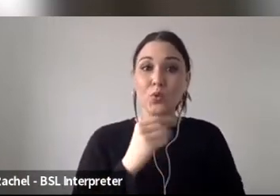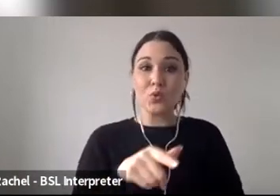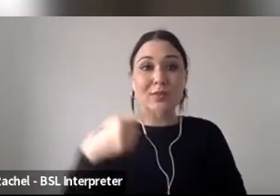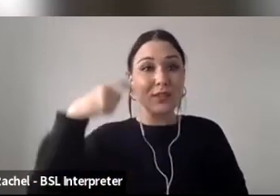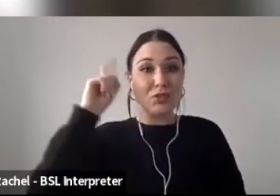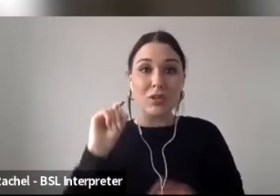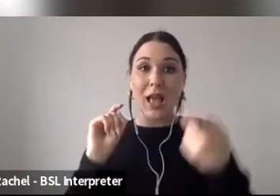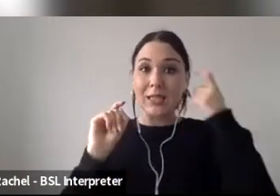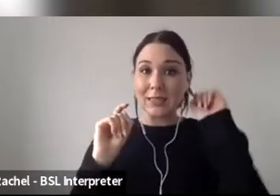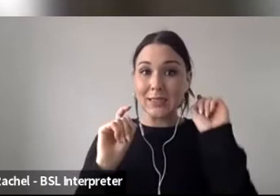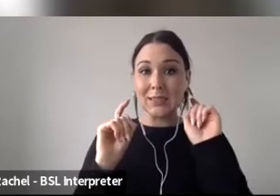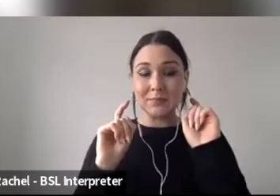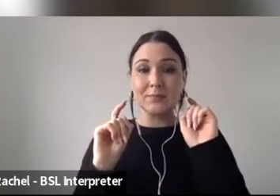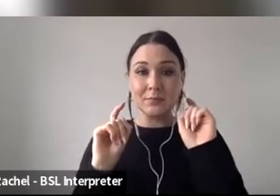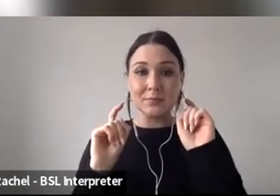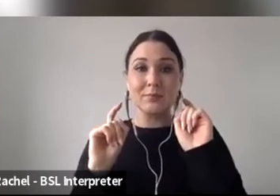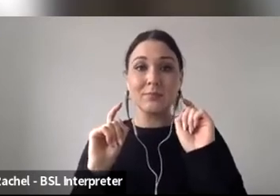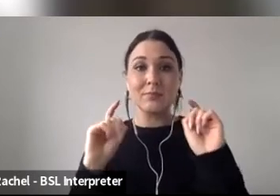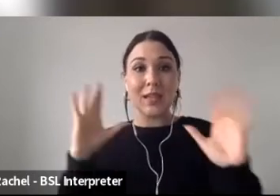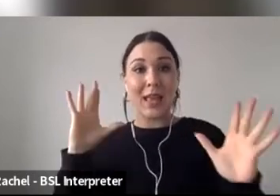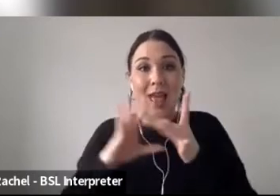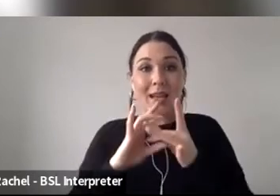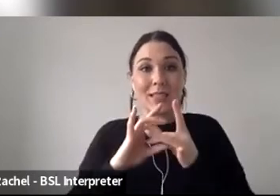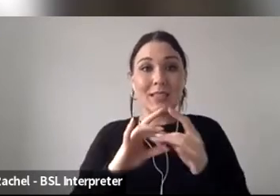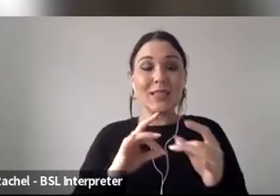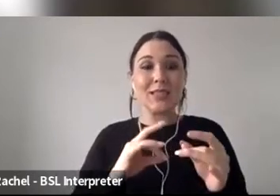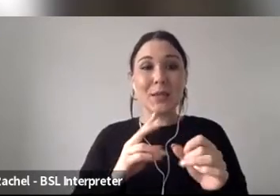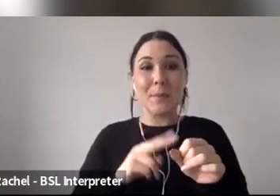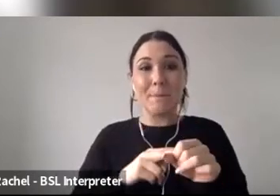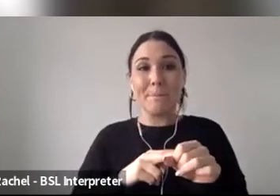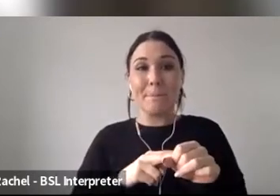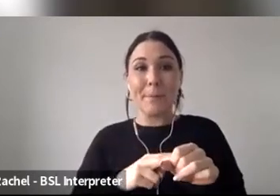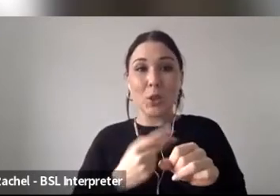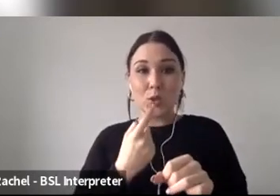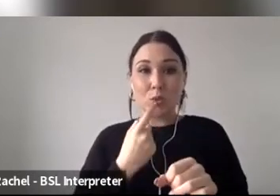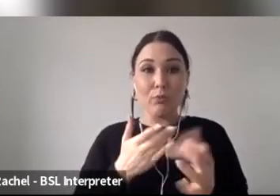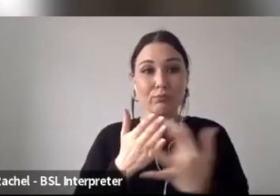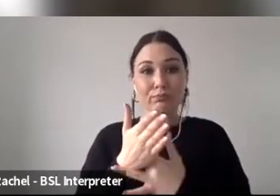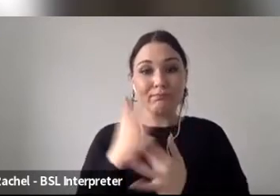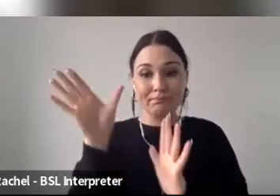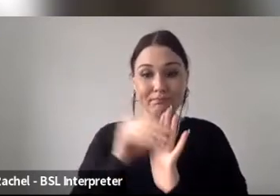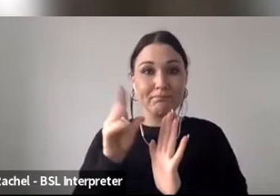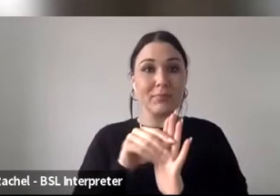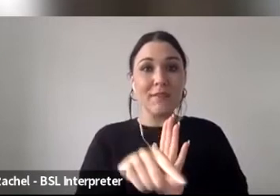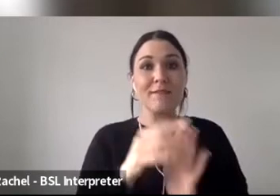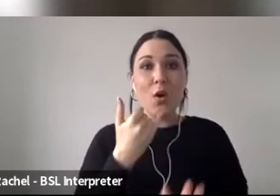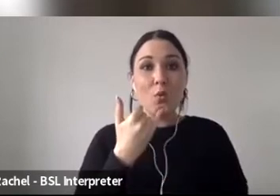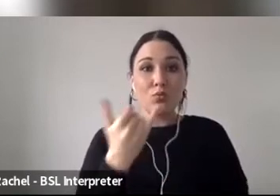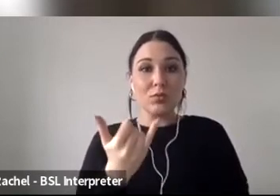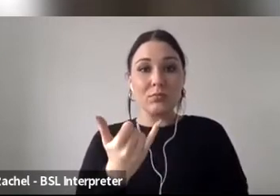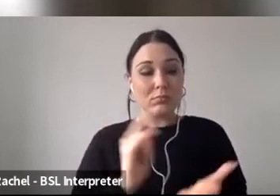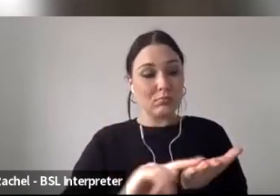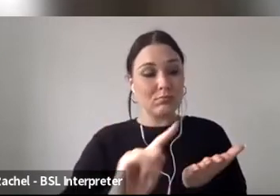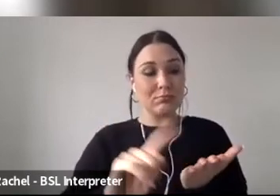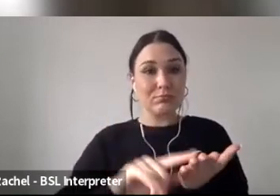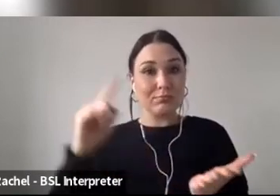aids, and they are connected through Bluetooth to my phone. So I have some ability on the phone to use